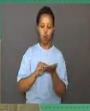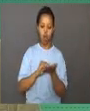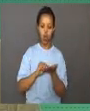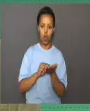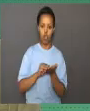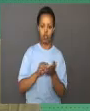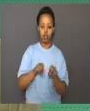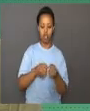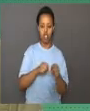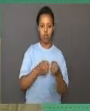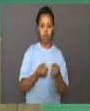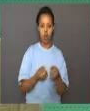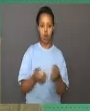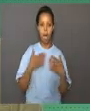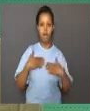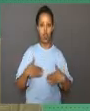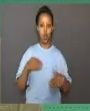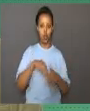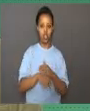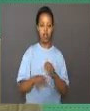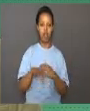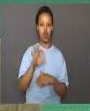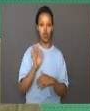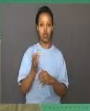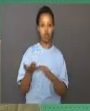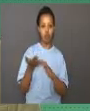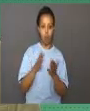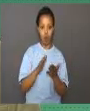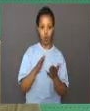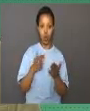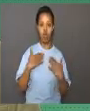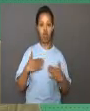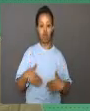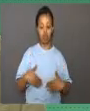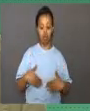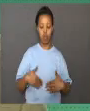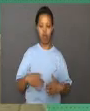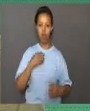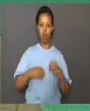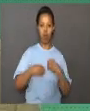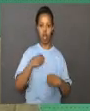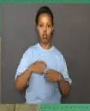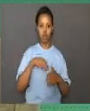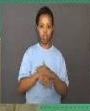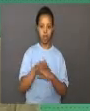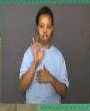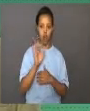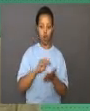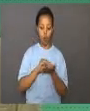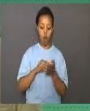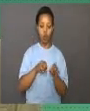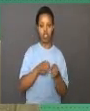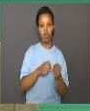molecules found in the bodies of dead organisms. These molecules